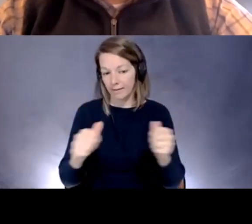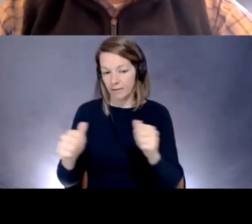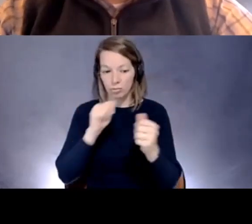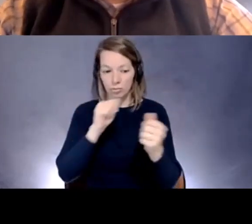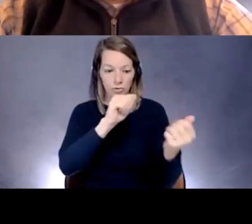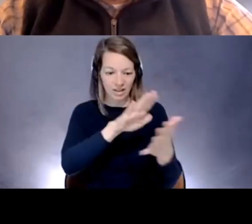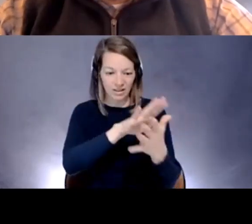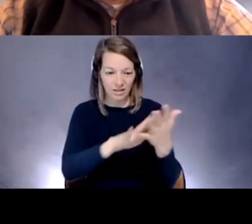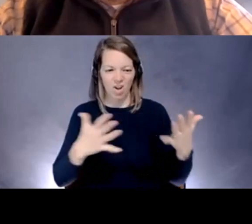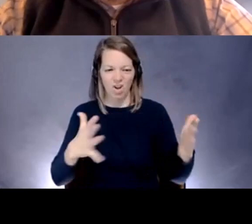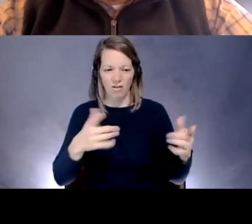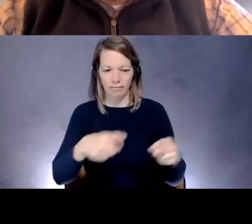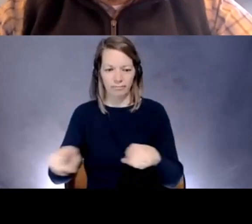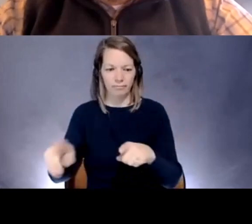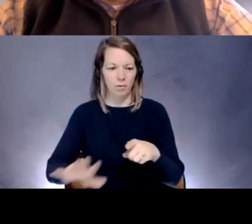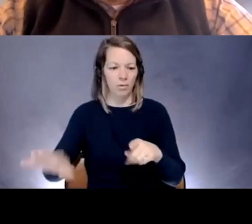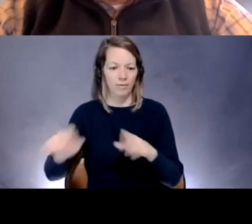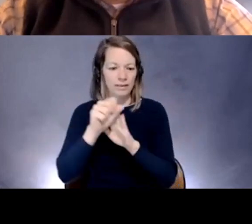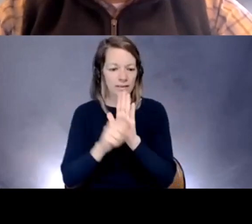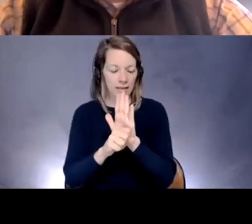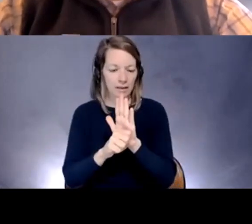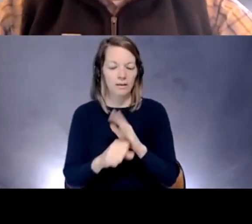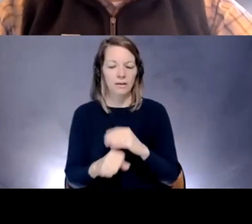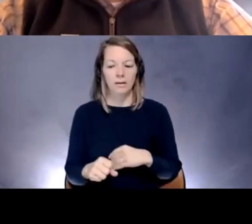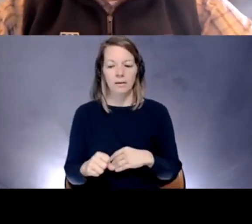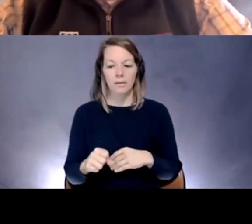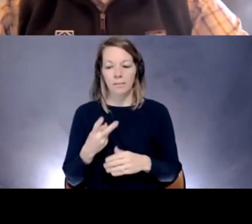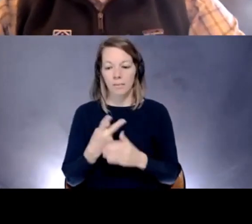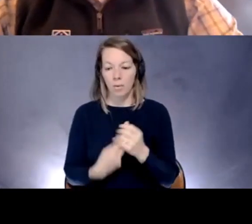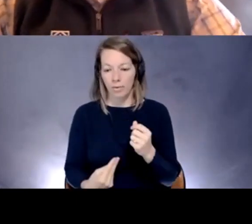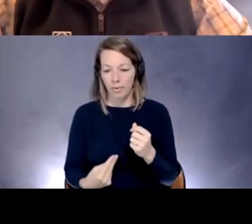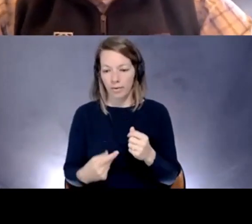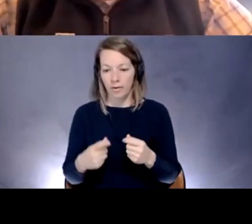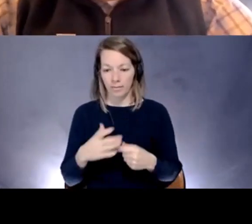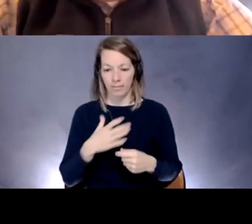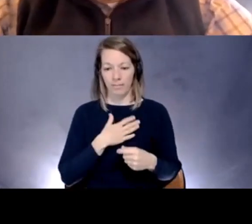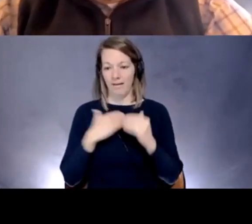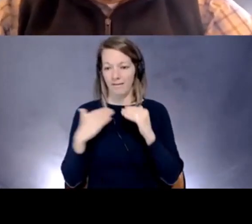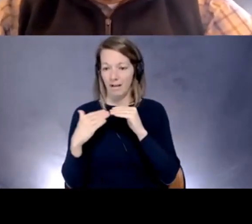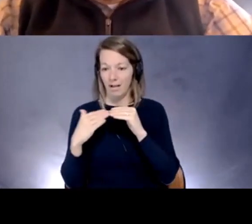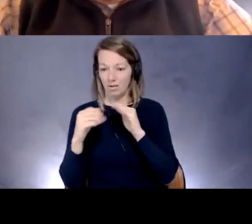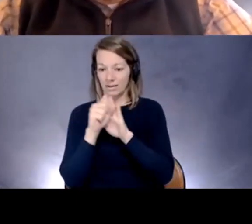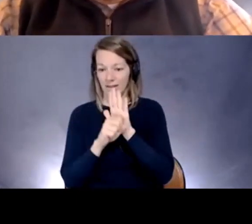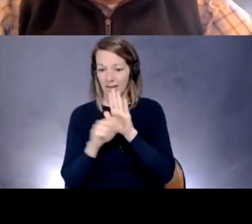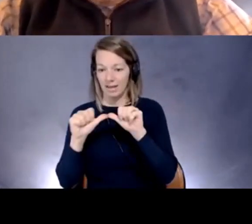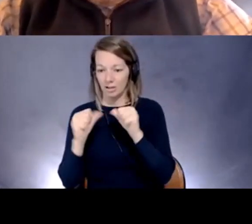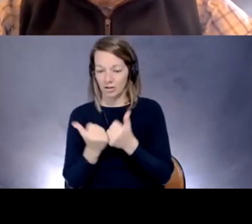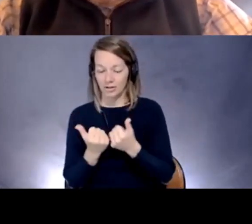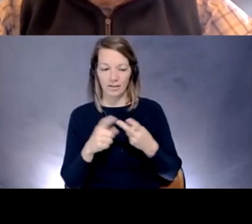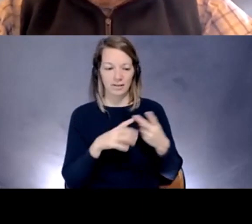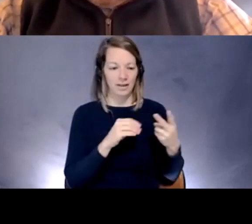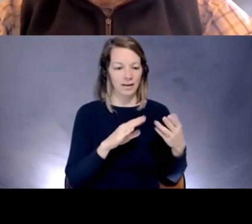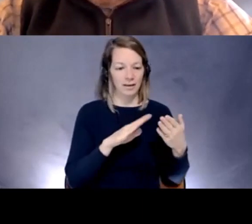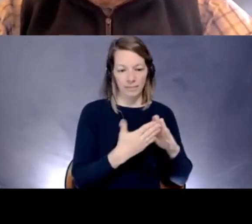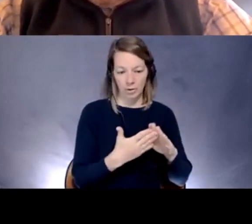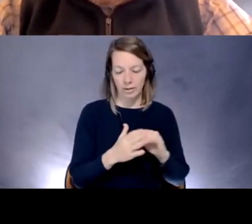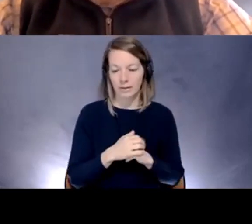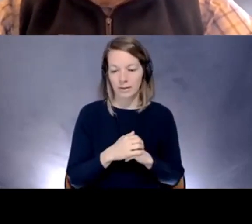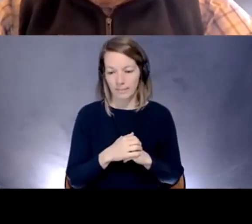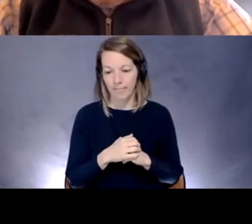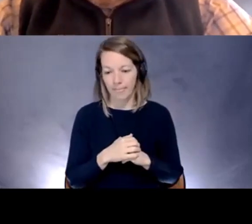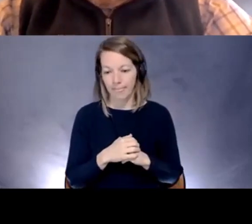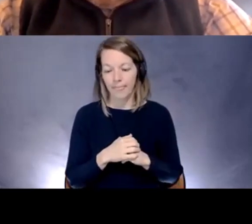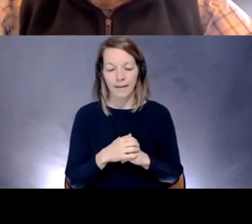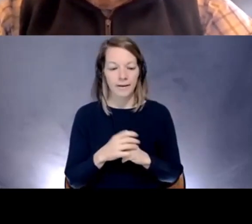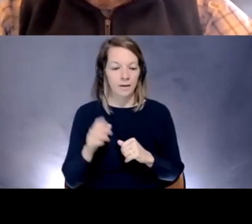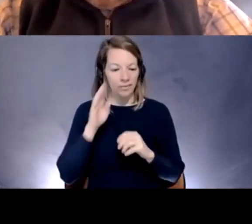this already underway throughout the state, including both my fellow state agencies as well as in communities. And this is why